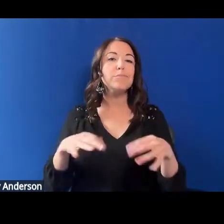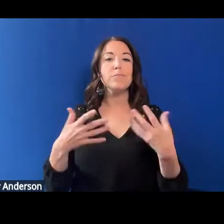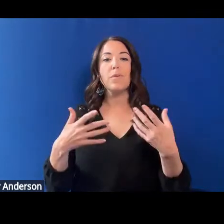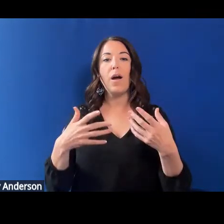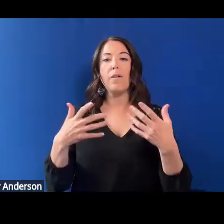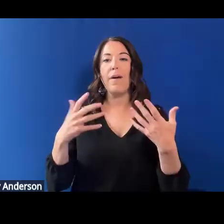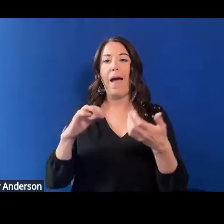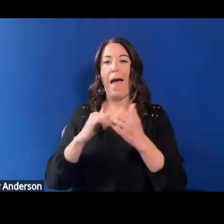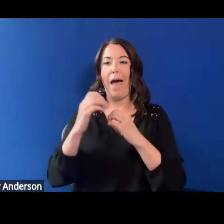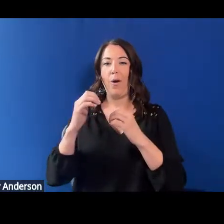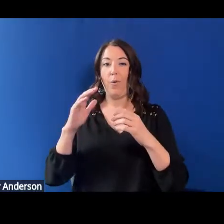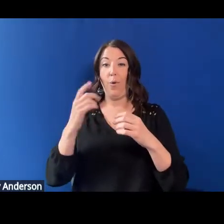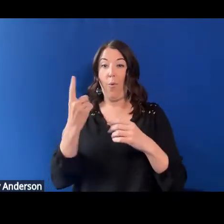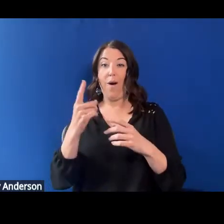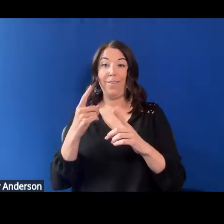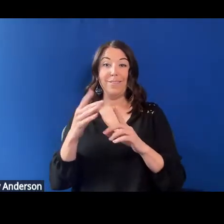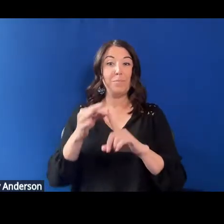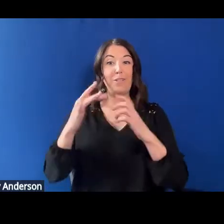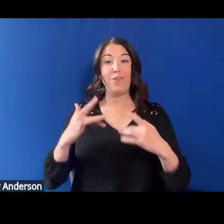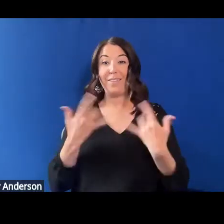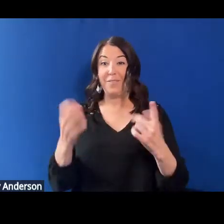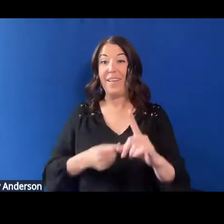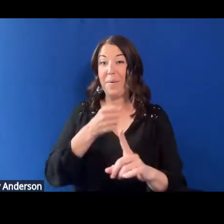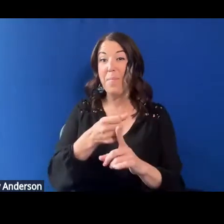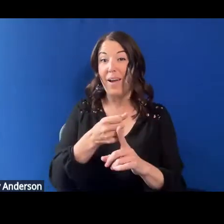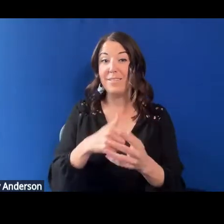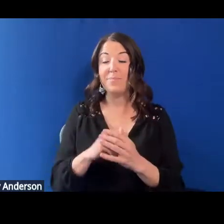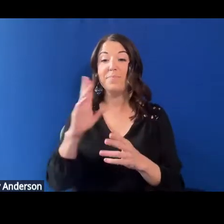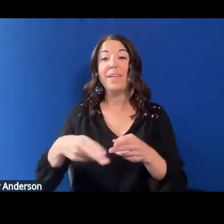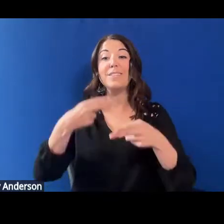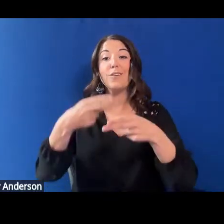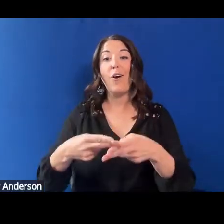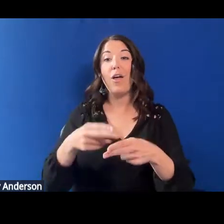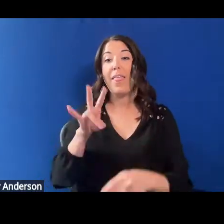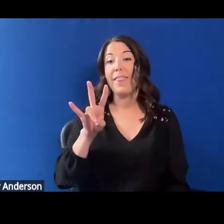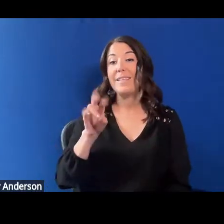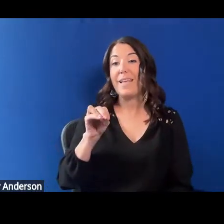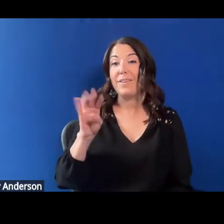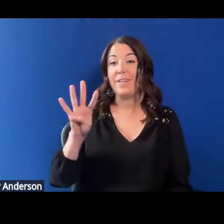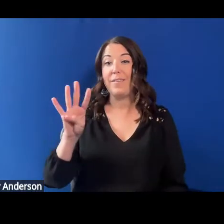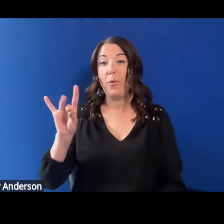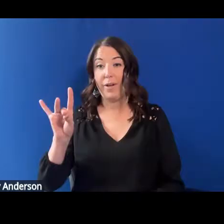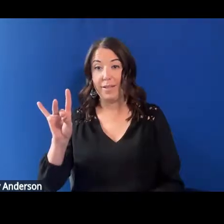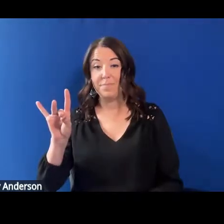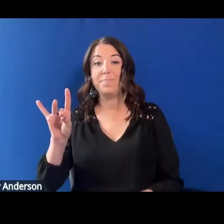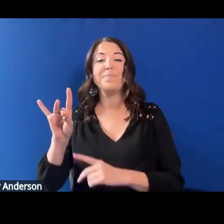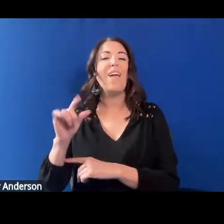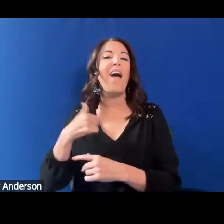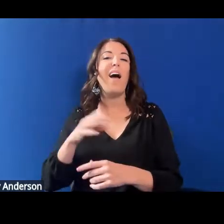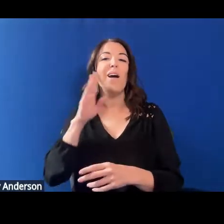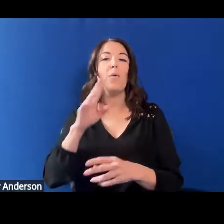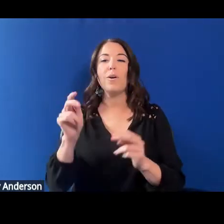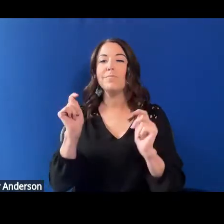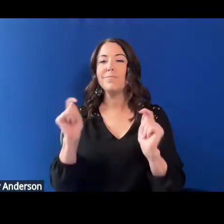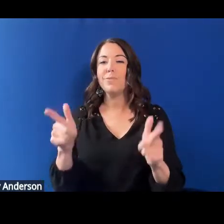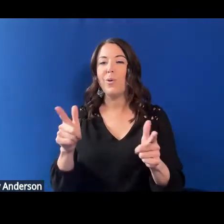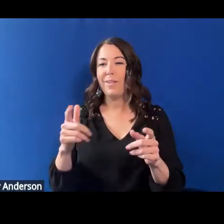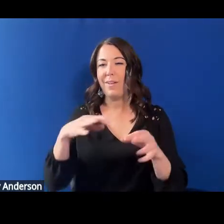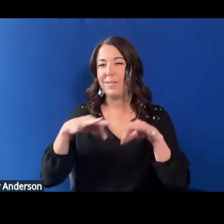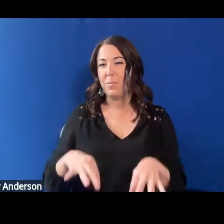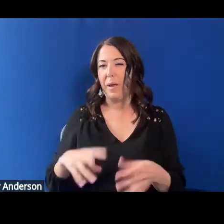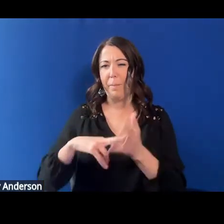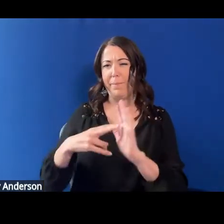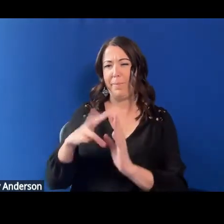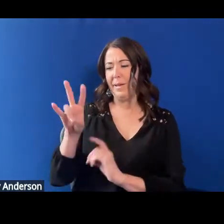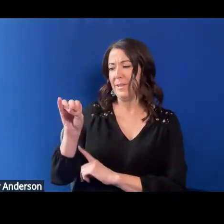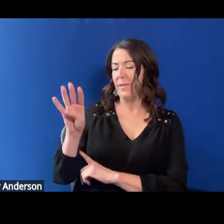of one of those really special activities, and that is this. It's called the 7048. I'll just quickly explain what the 7048 is, and then I'll